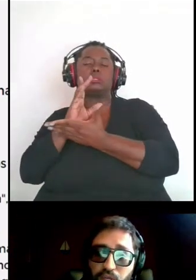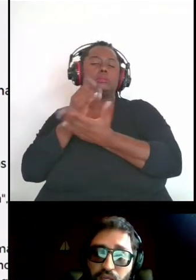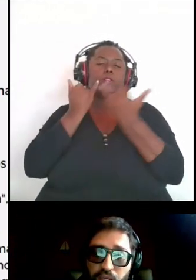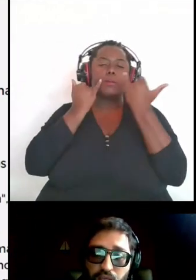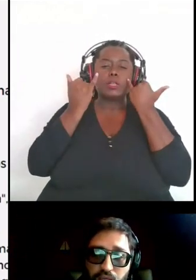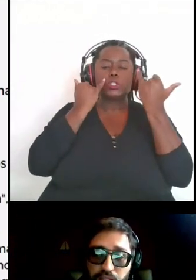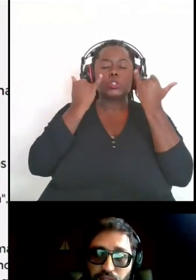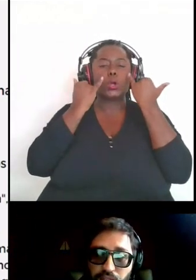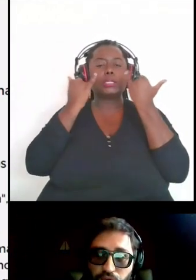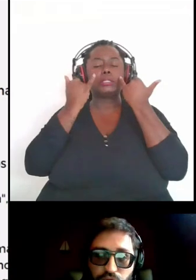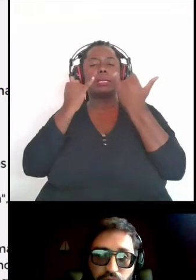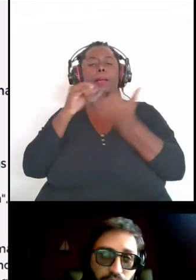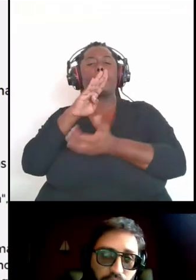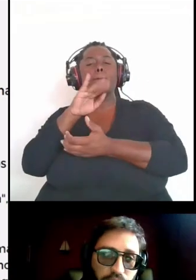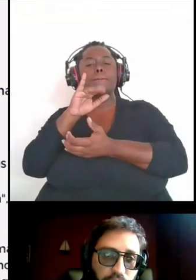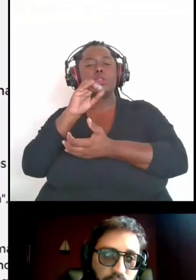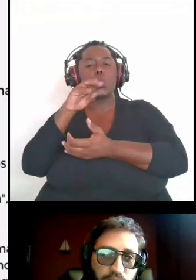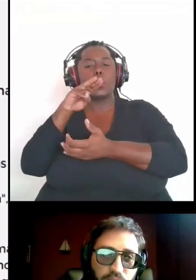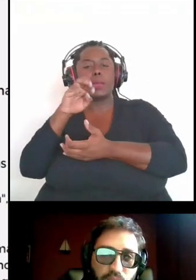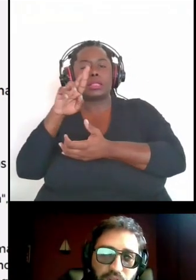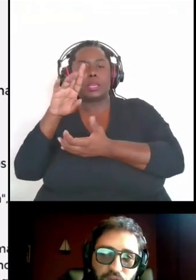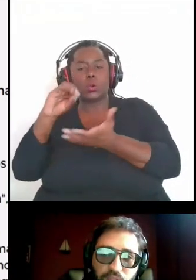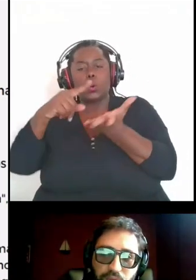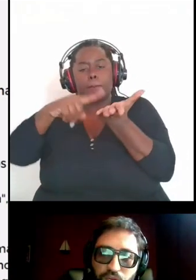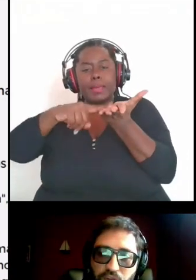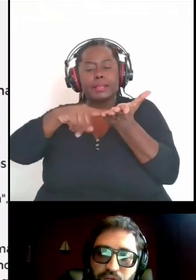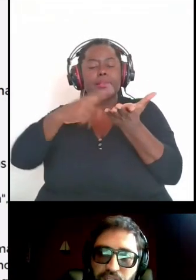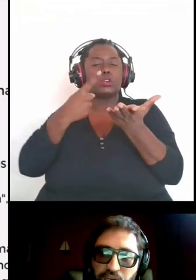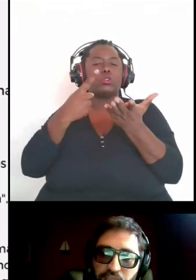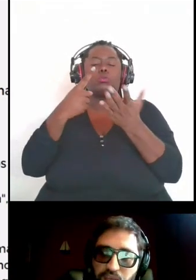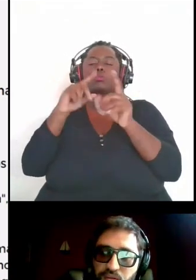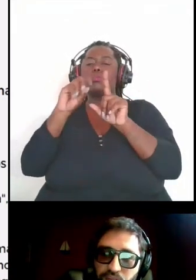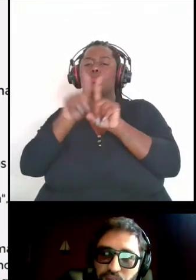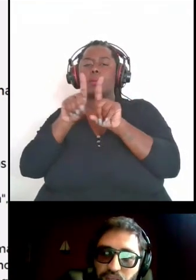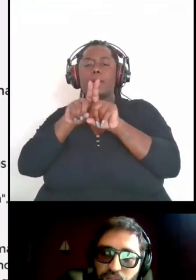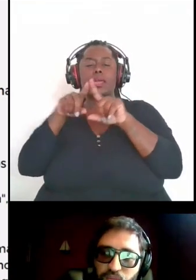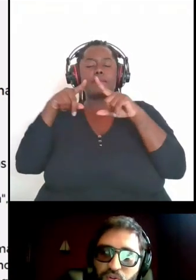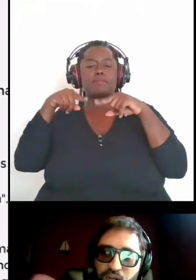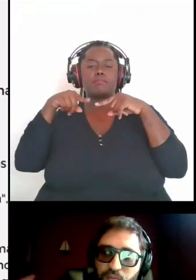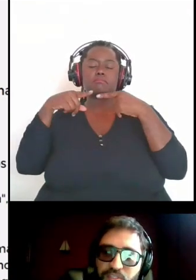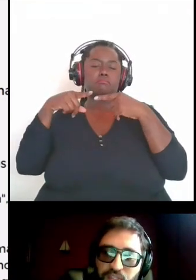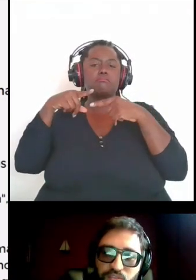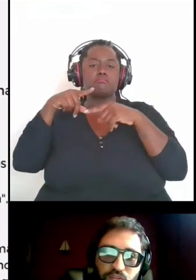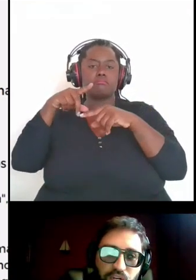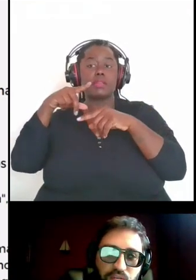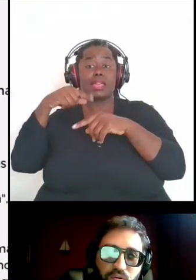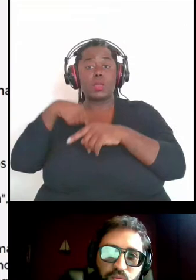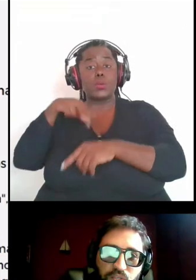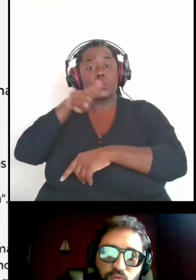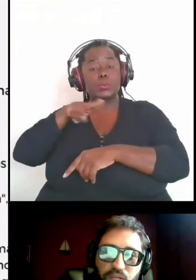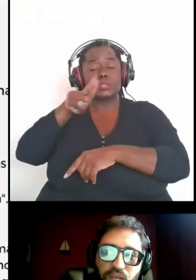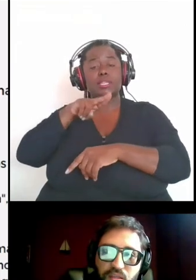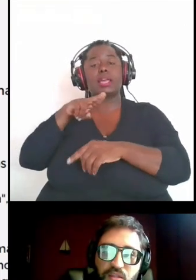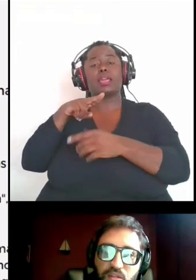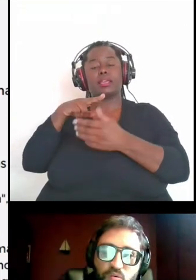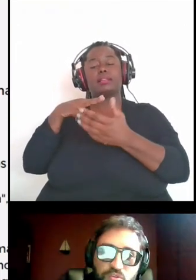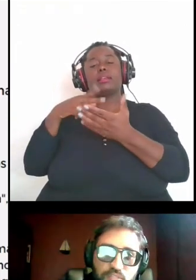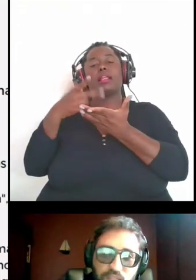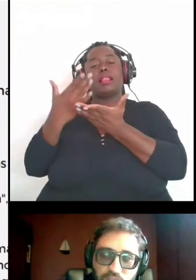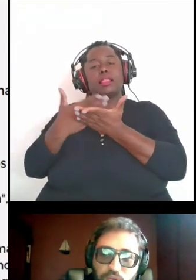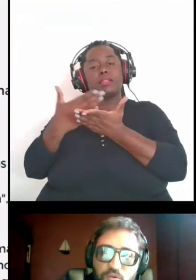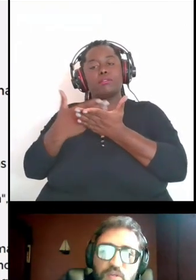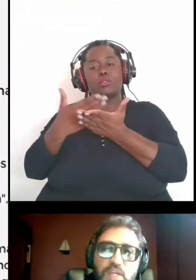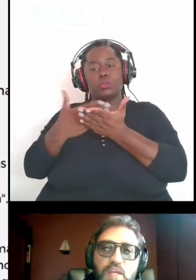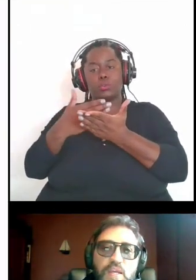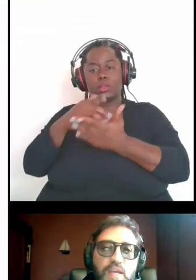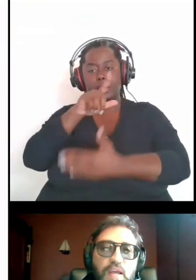they use anthropometric or biometric data to do exactly the same but in the past and I use leonido ribeiro's